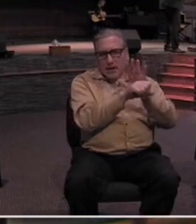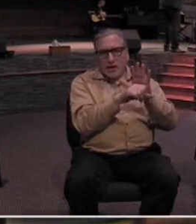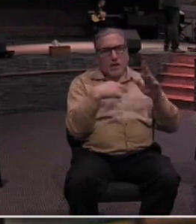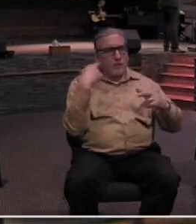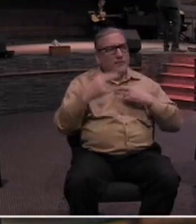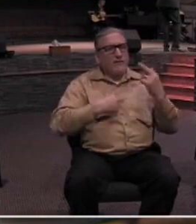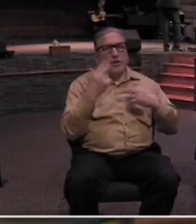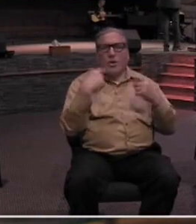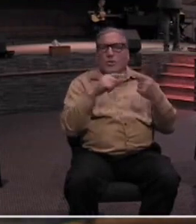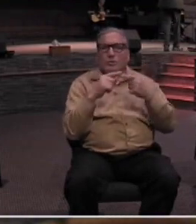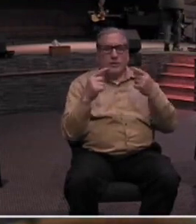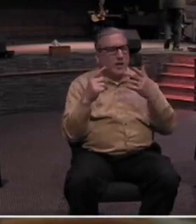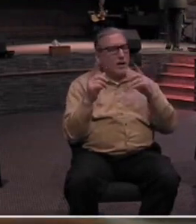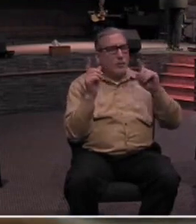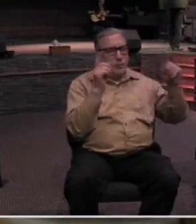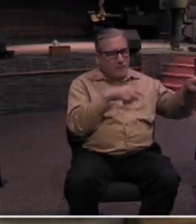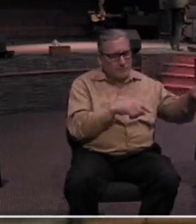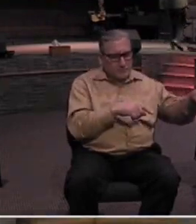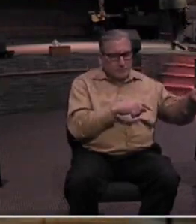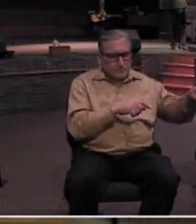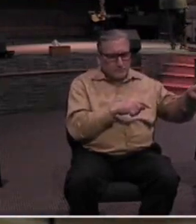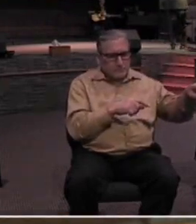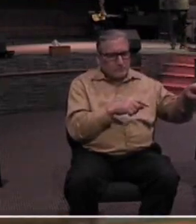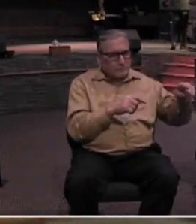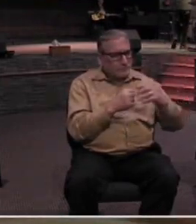began to make my way, Pastor Blaine, I had such